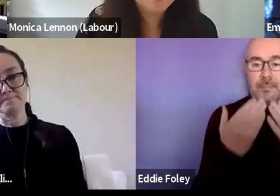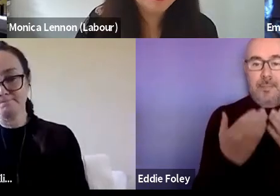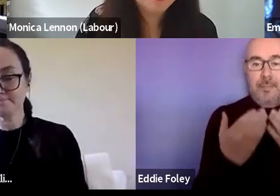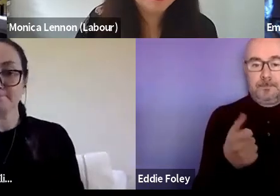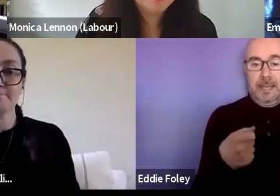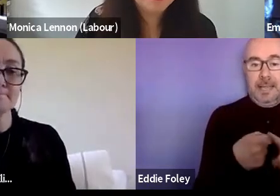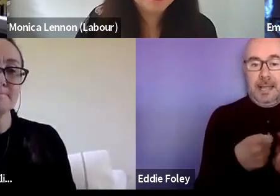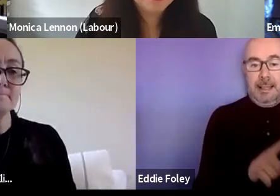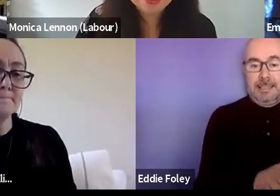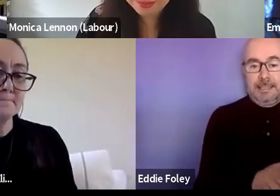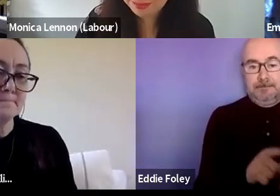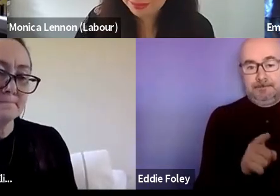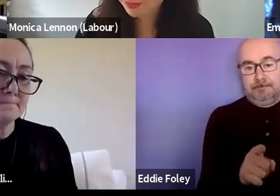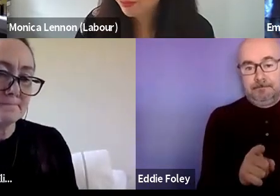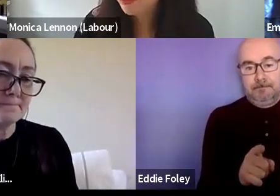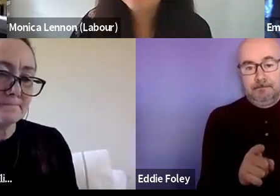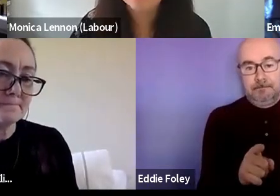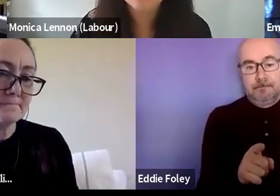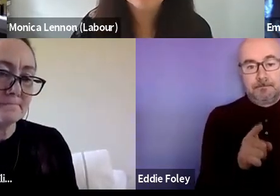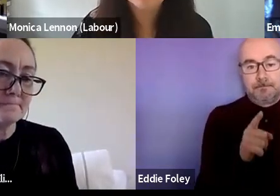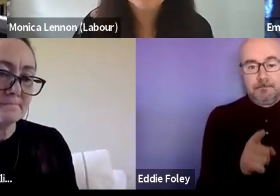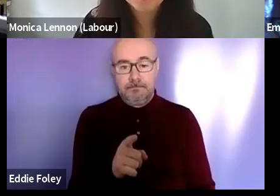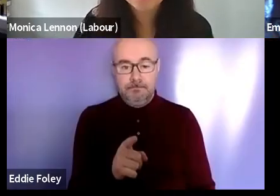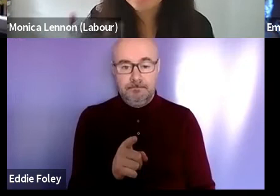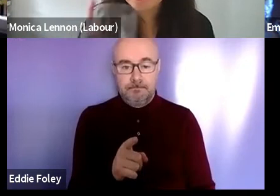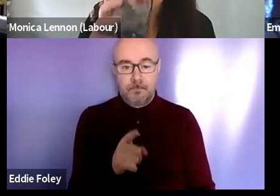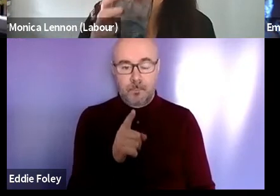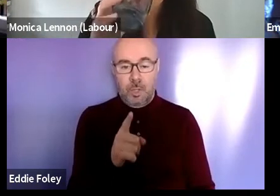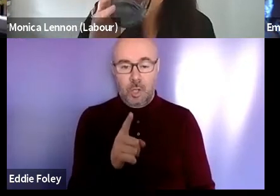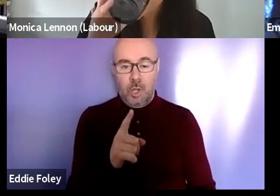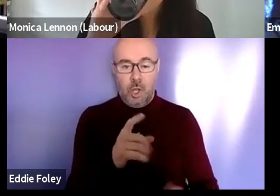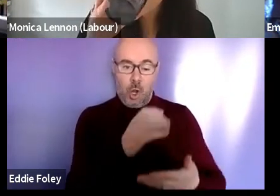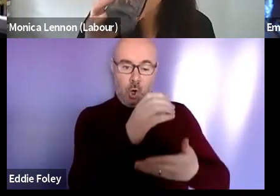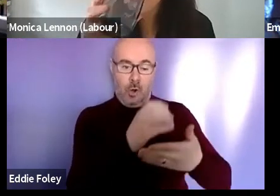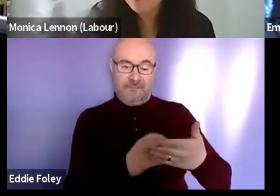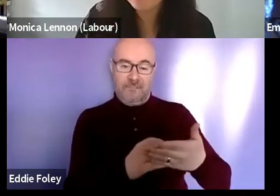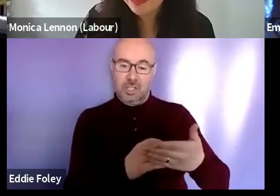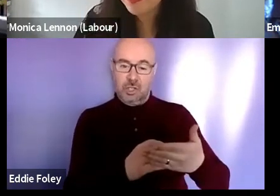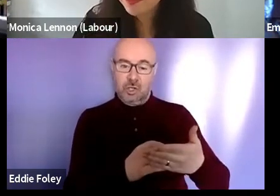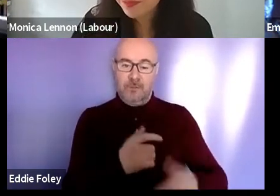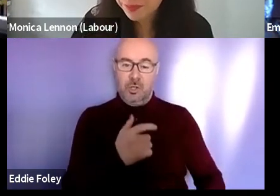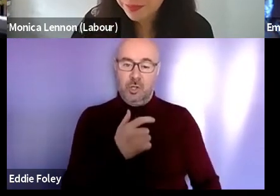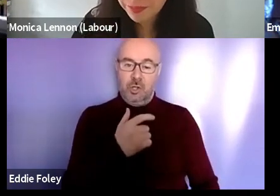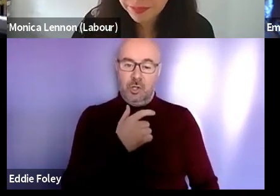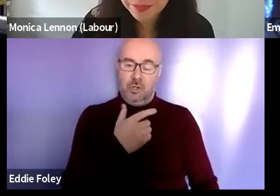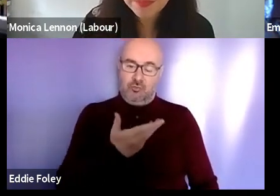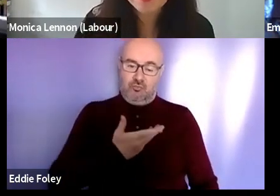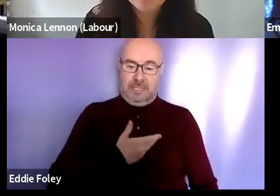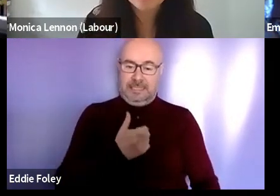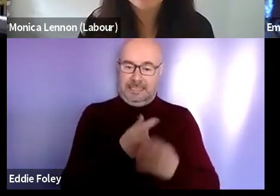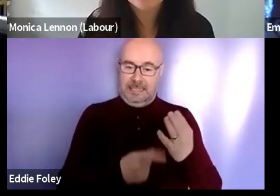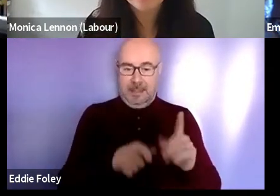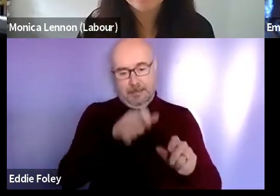Well, I think one of the most exciting things about incorporating the Convention on the Rights of Disabled Persons is that it gives an obligation on the state